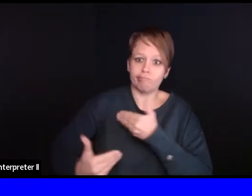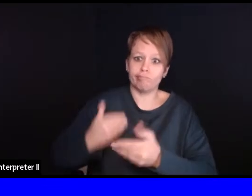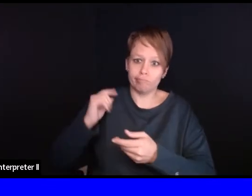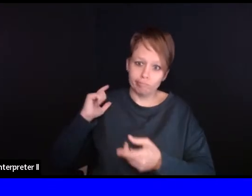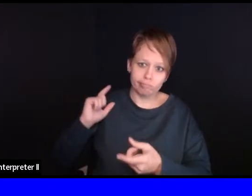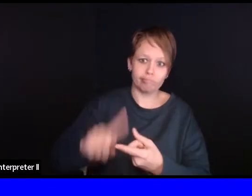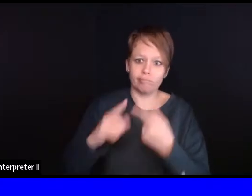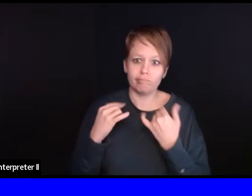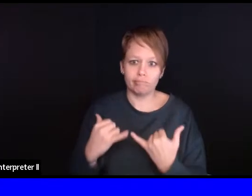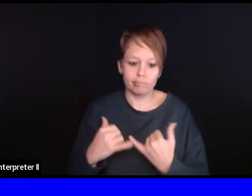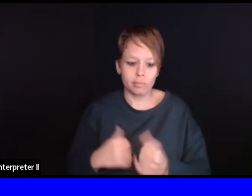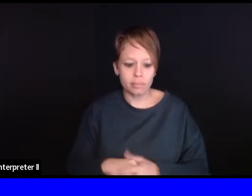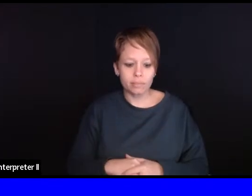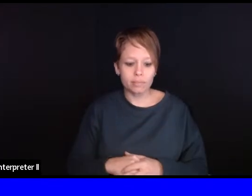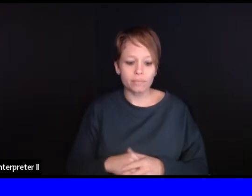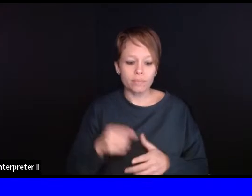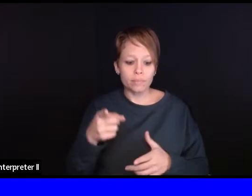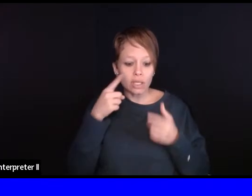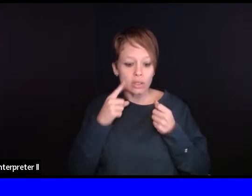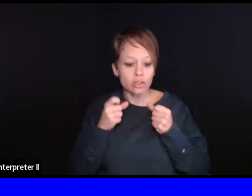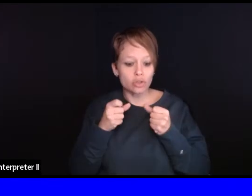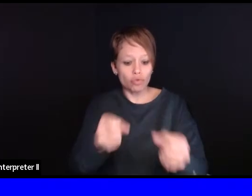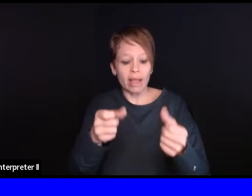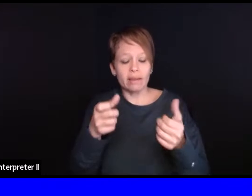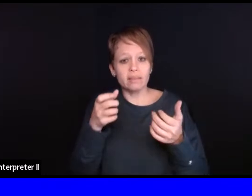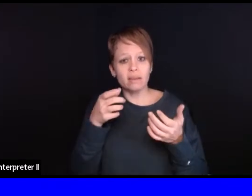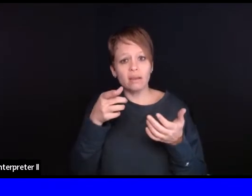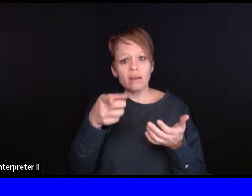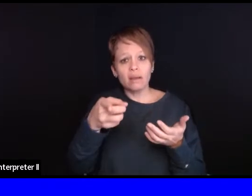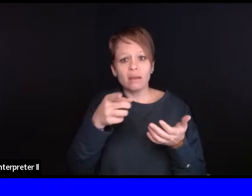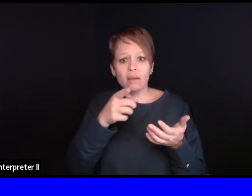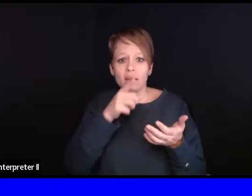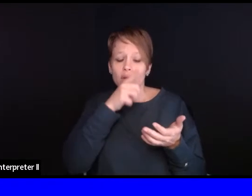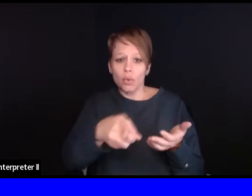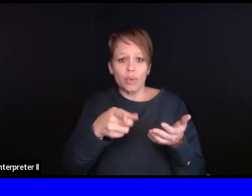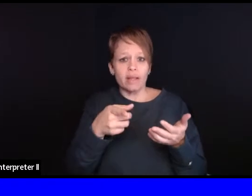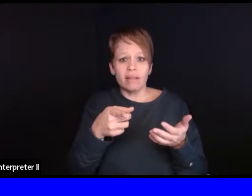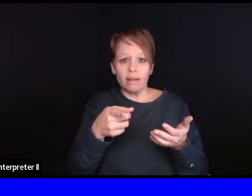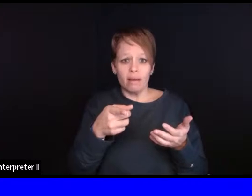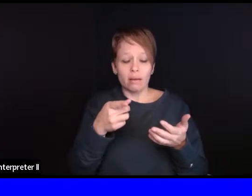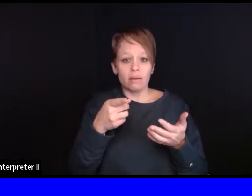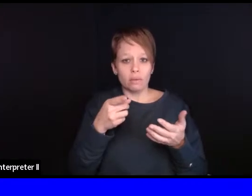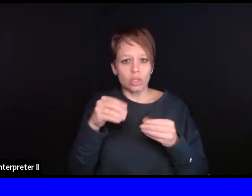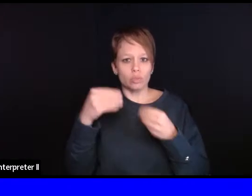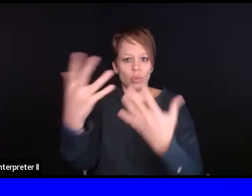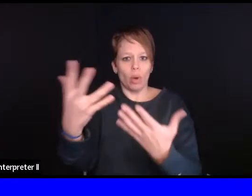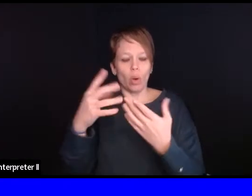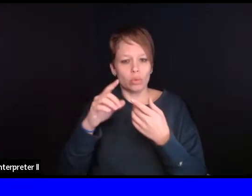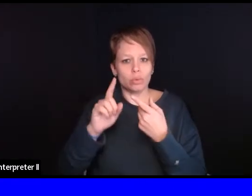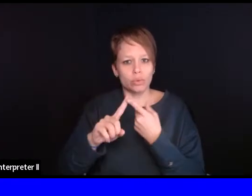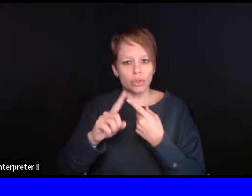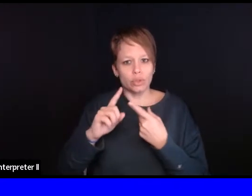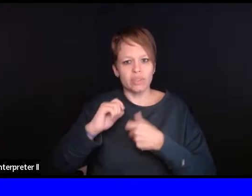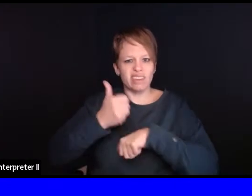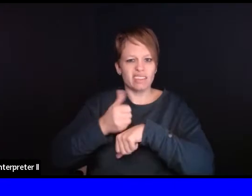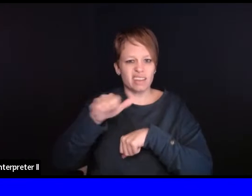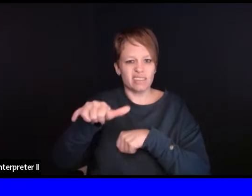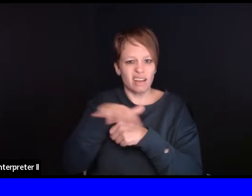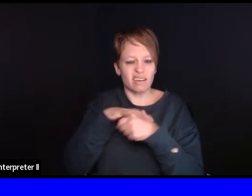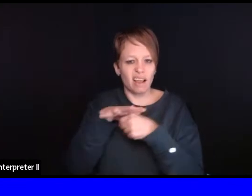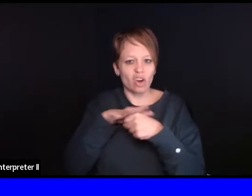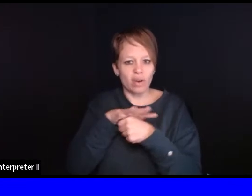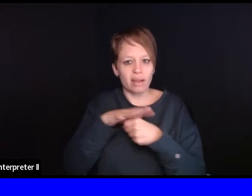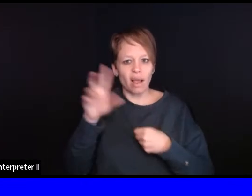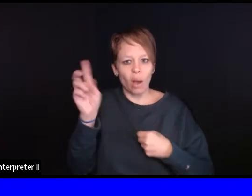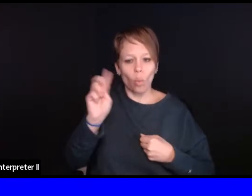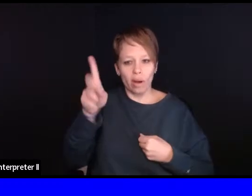day. The street proposed for designation abuts the home where Mr. Mitchell and his family lived while he was running the bank. Designating signage on this